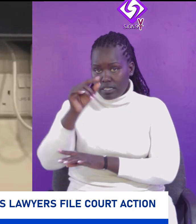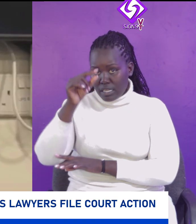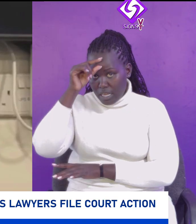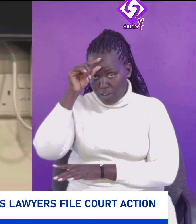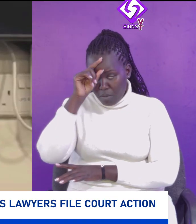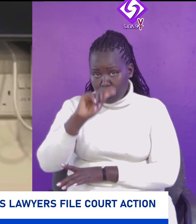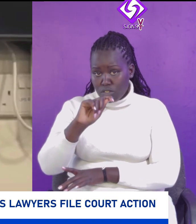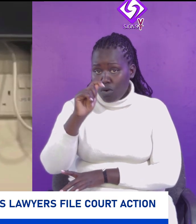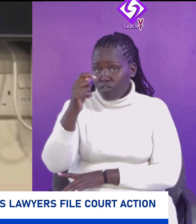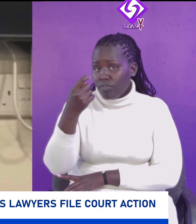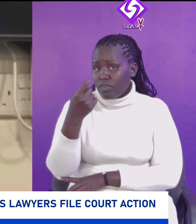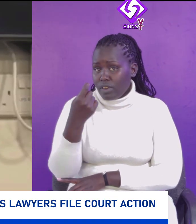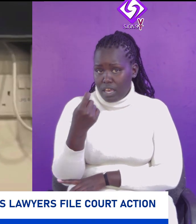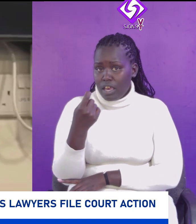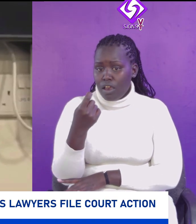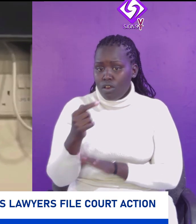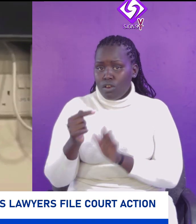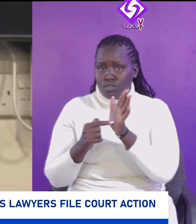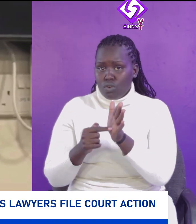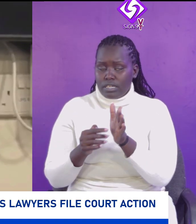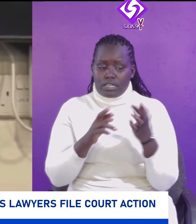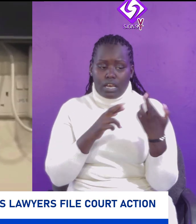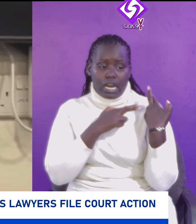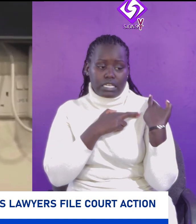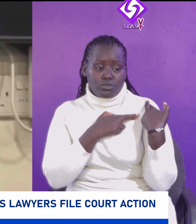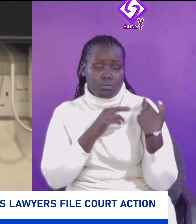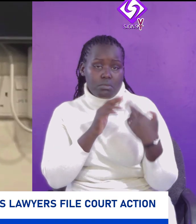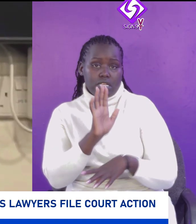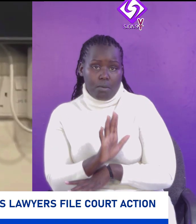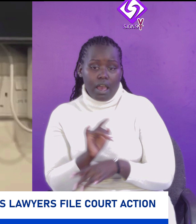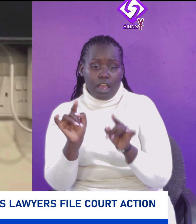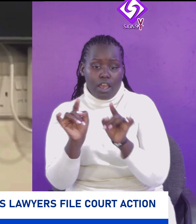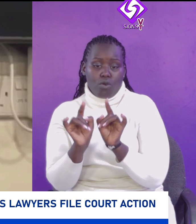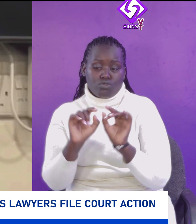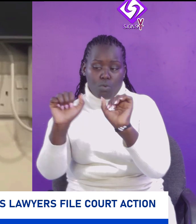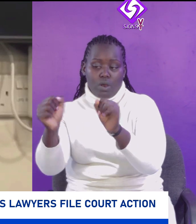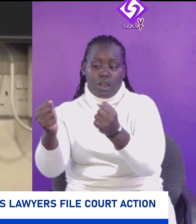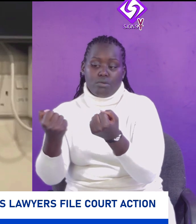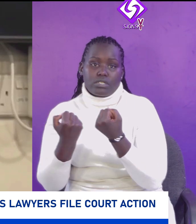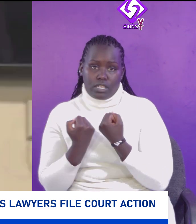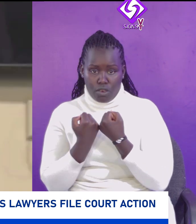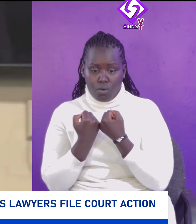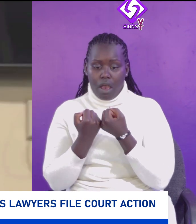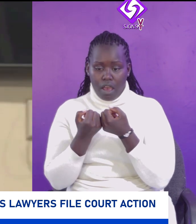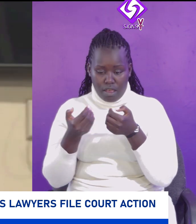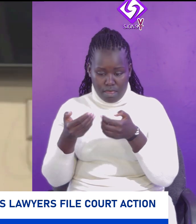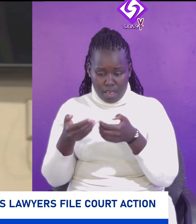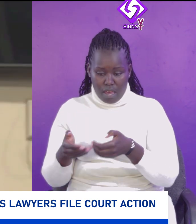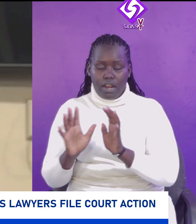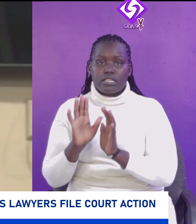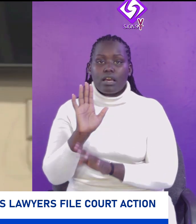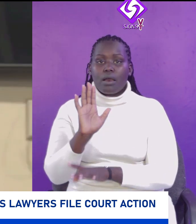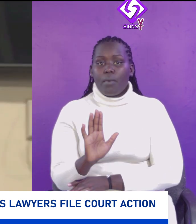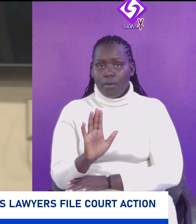assert its diplomatic responsibility and secure their release. That despite